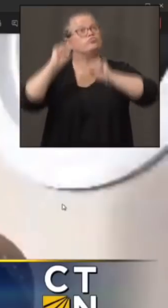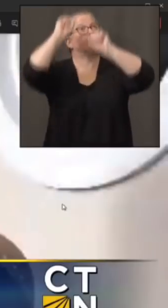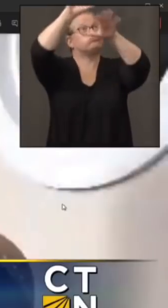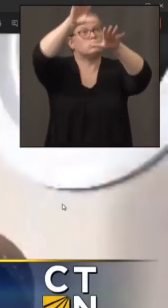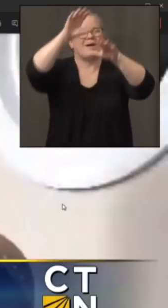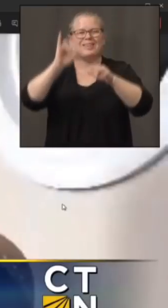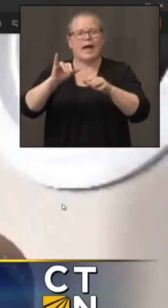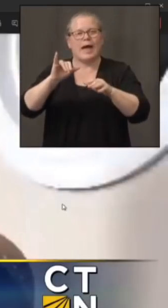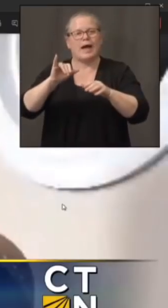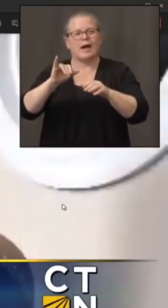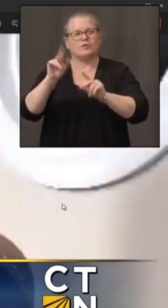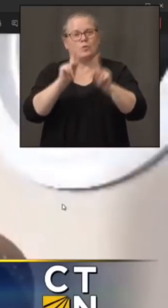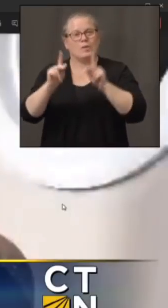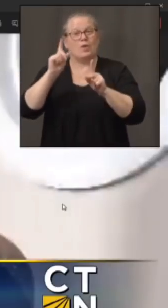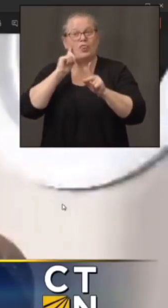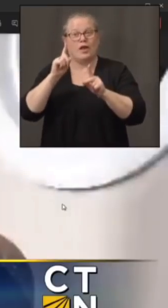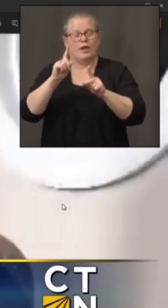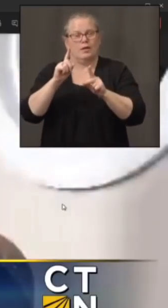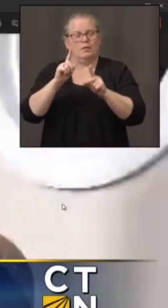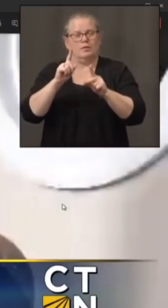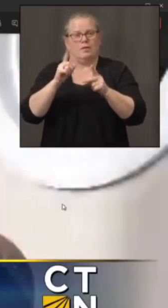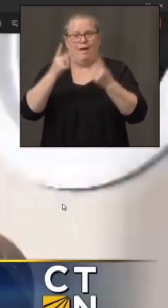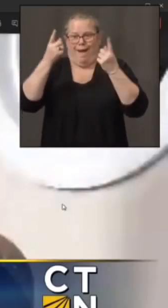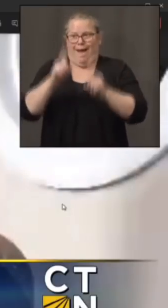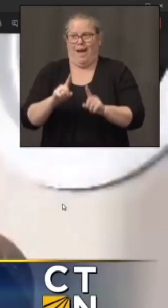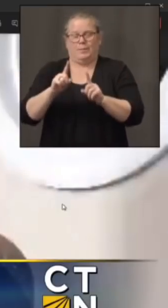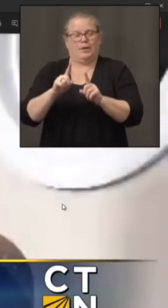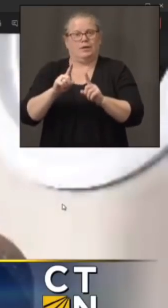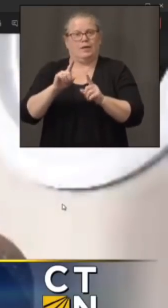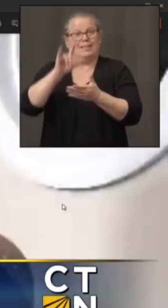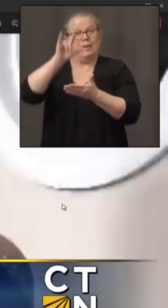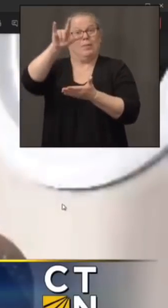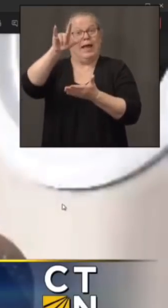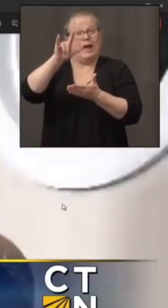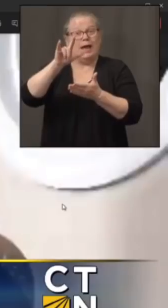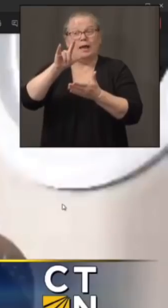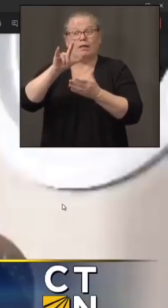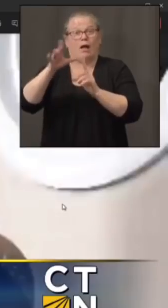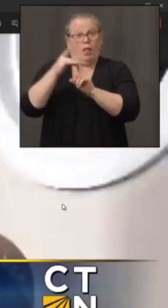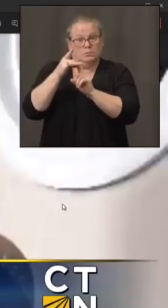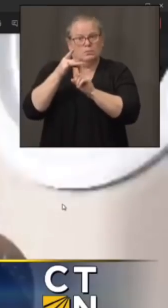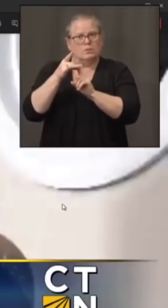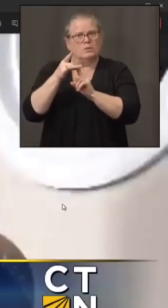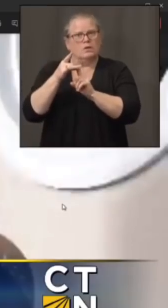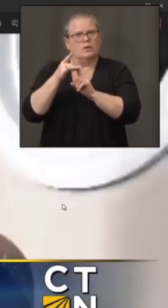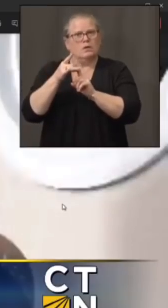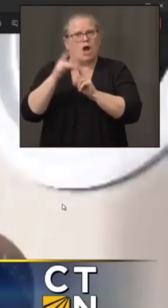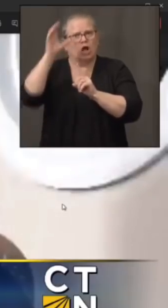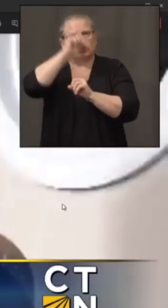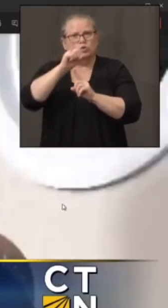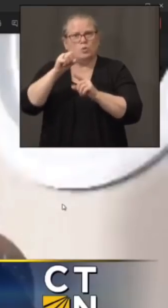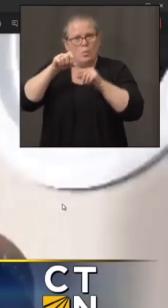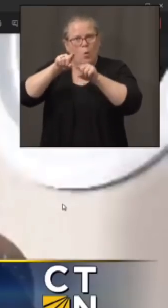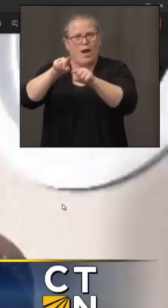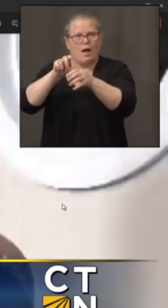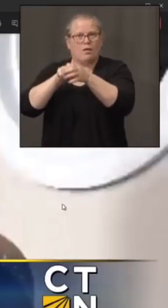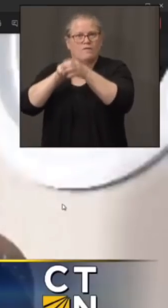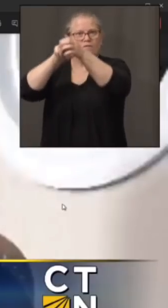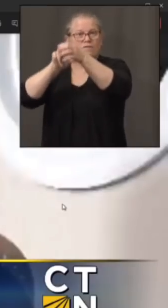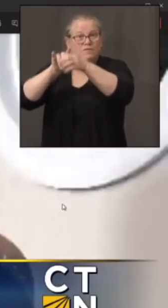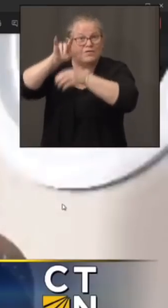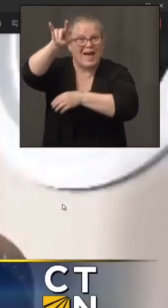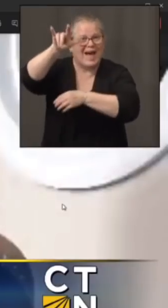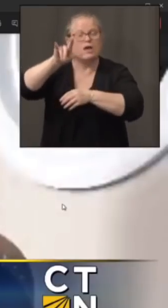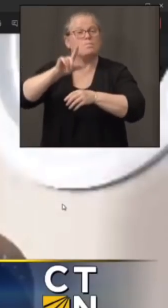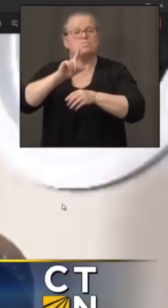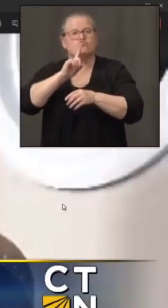on the plane, and really what happened was you came into contact with someone in the airport, in the car ride, in the taxi cab. Those end up being